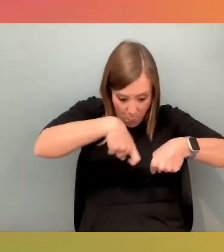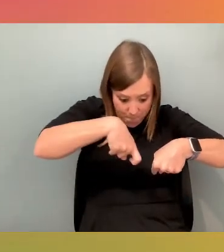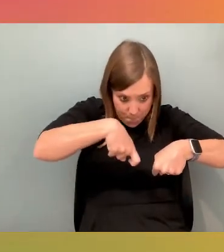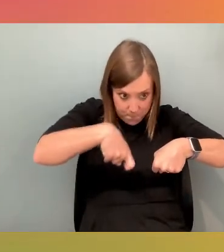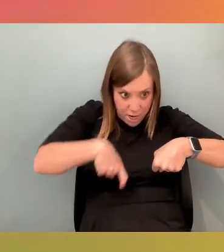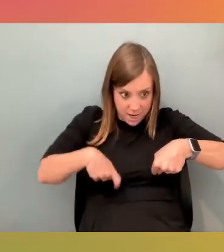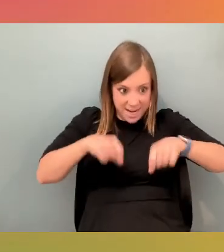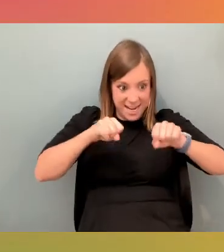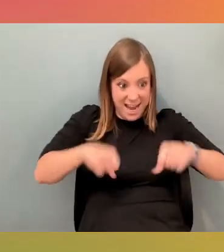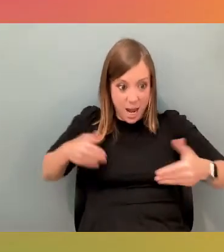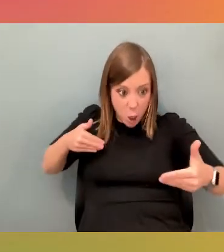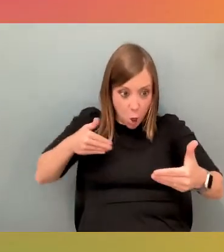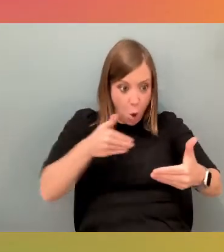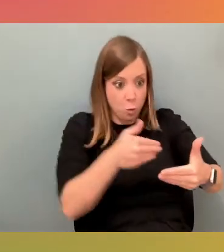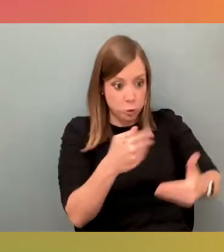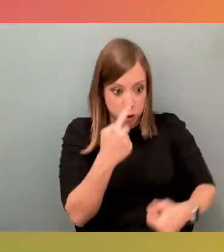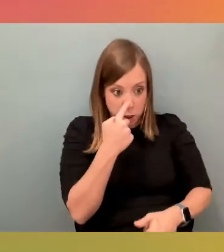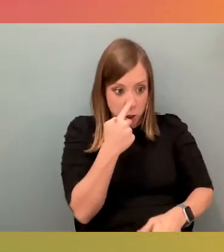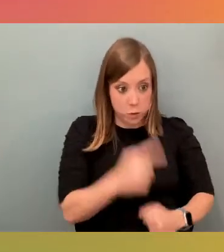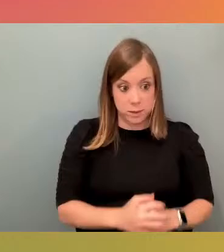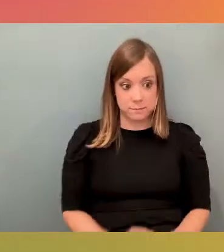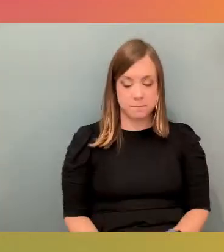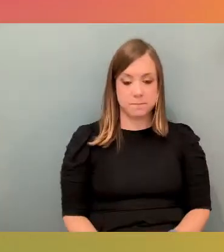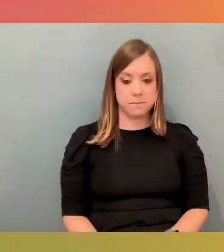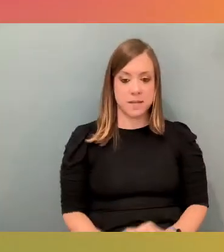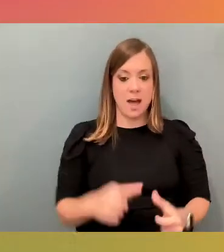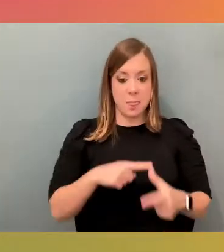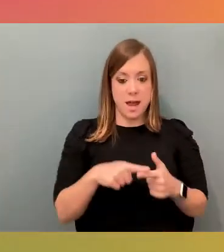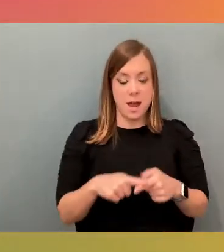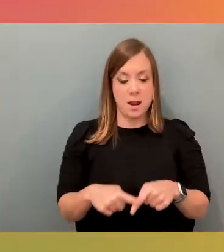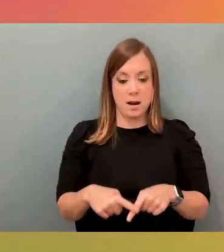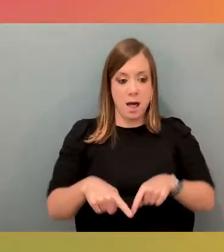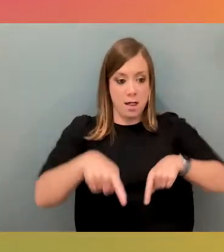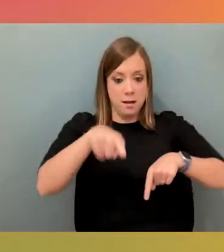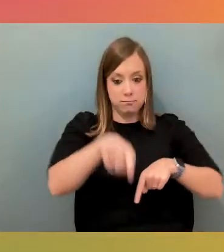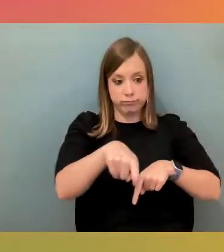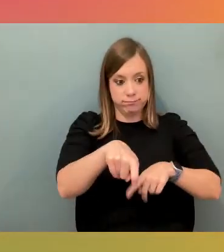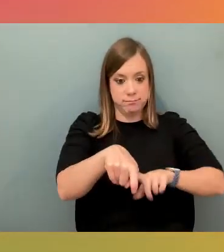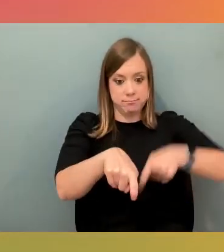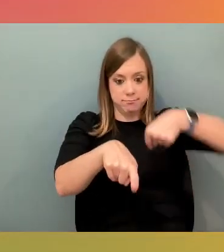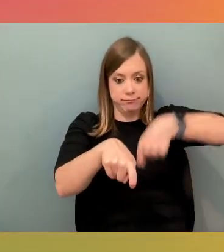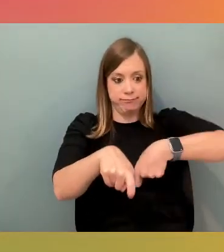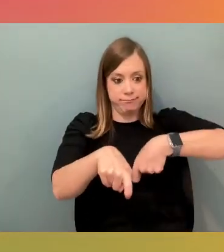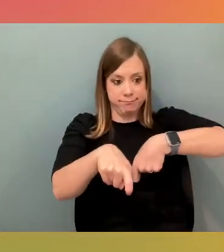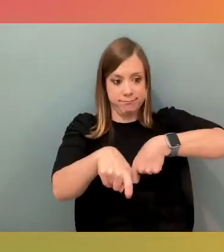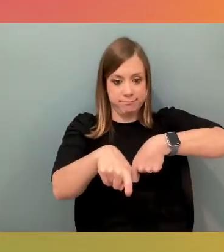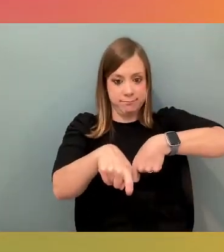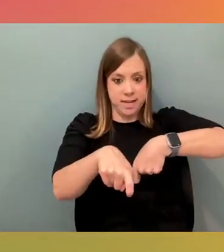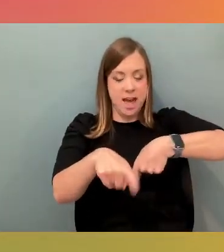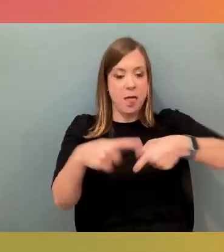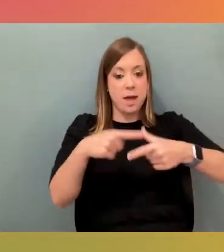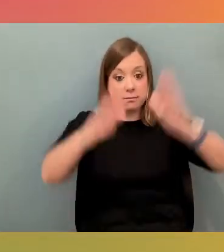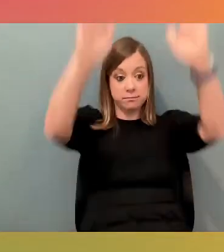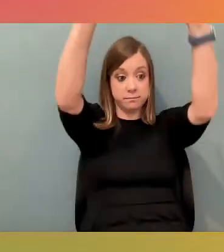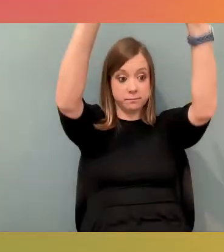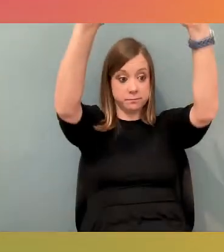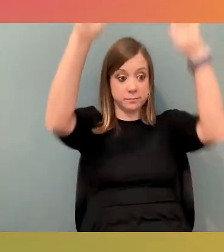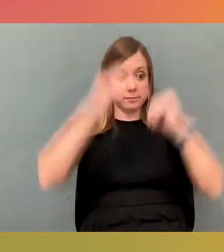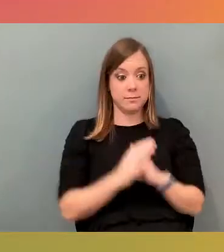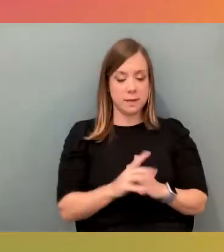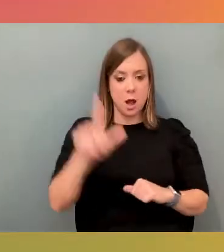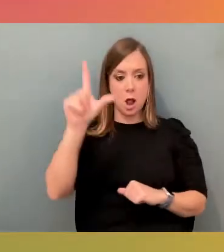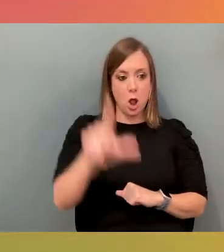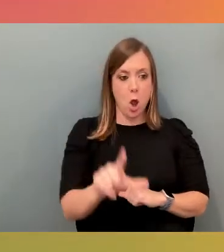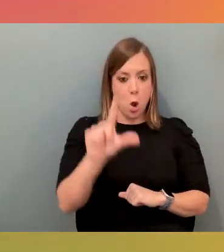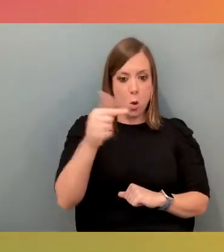it forward in between your hands. Lower your left knee. We're coming to a low lunge. Inhale, reach the arms up. Keep that spine in